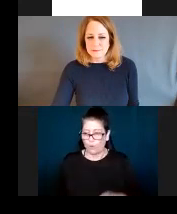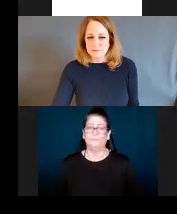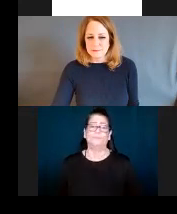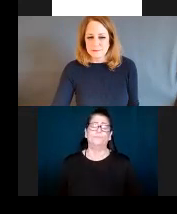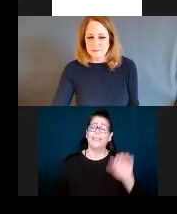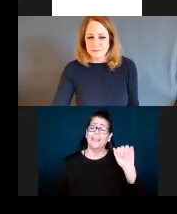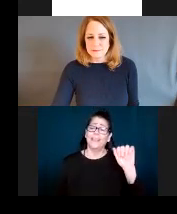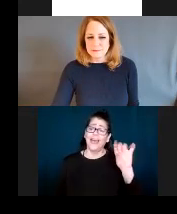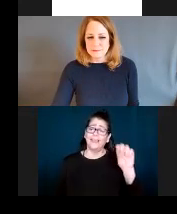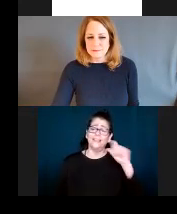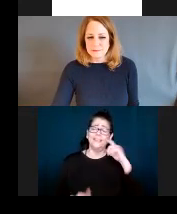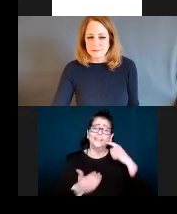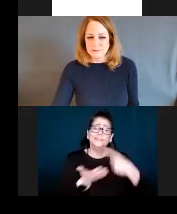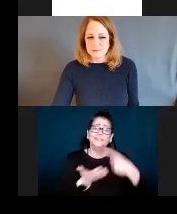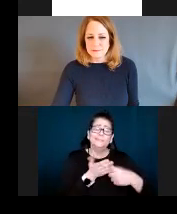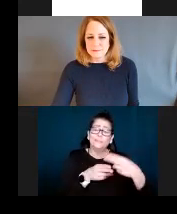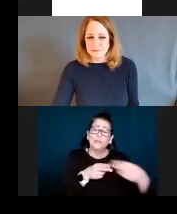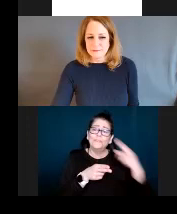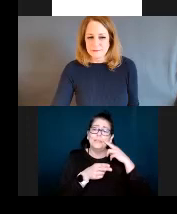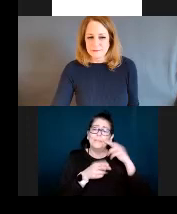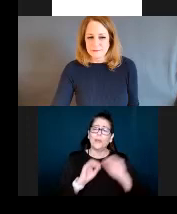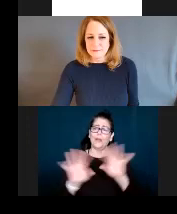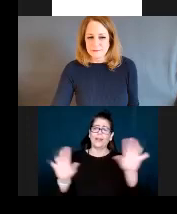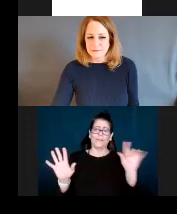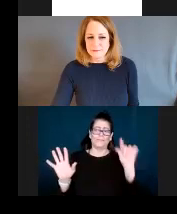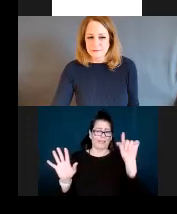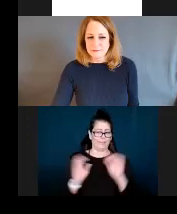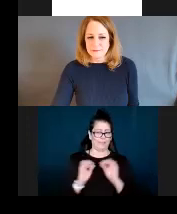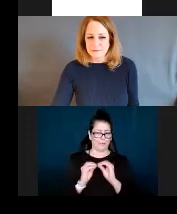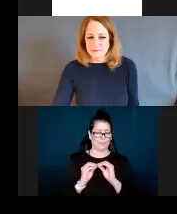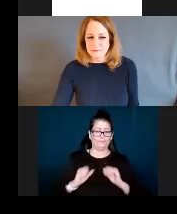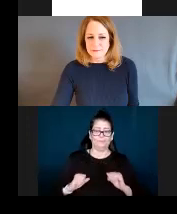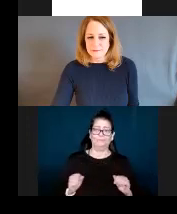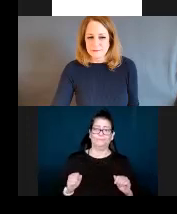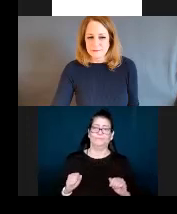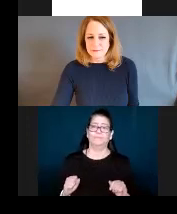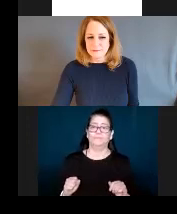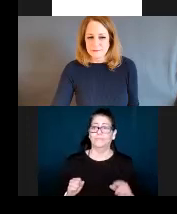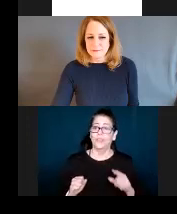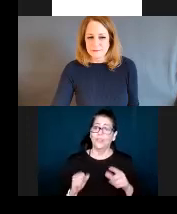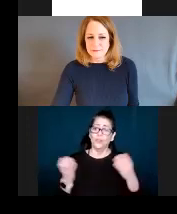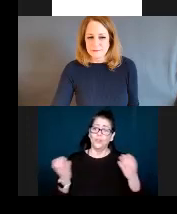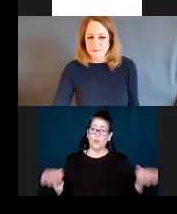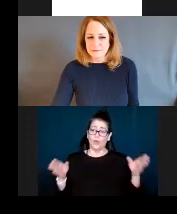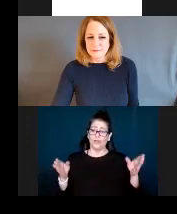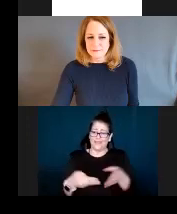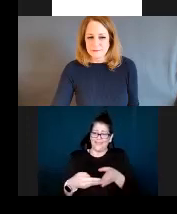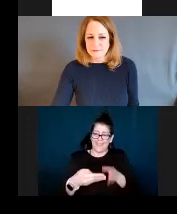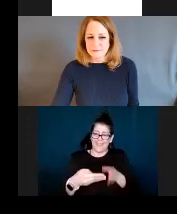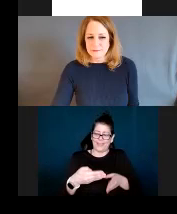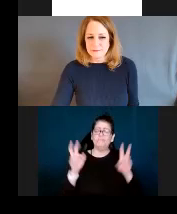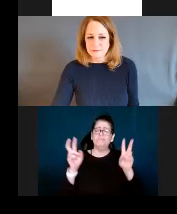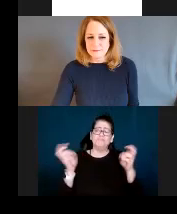little bit, but I want to go into a little bit more clarity. You want to close the session or close the phone call or close